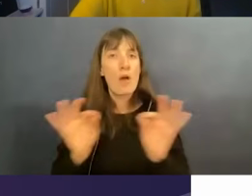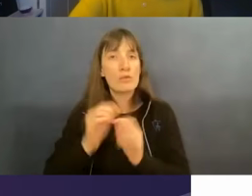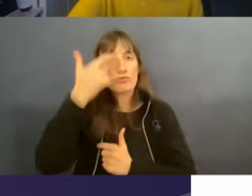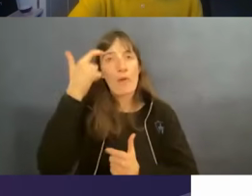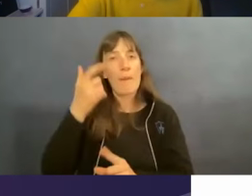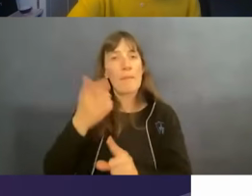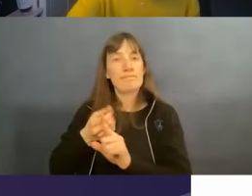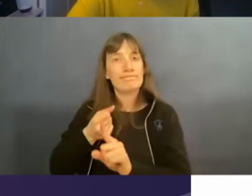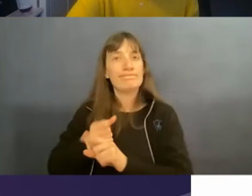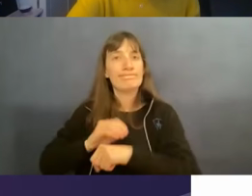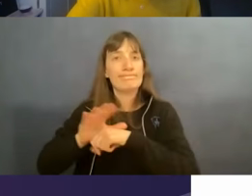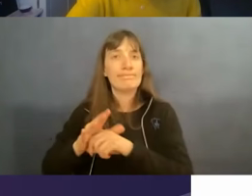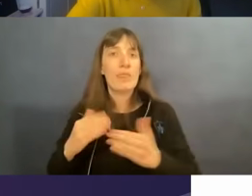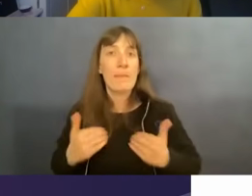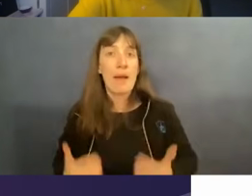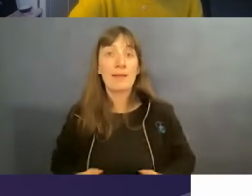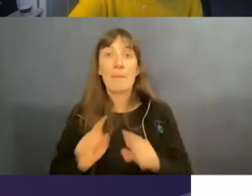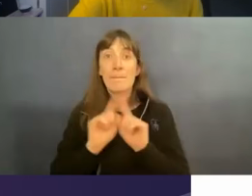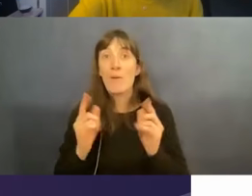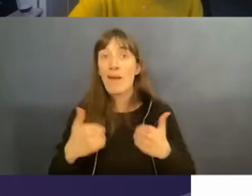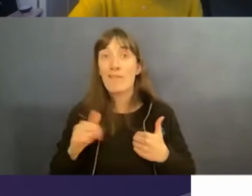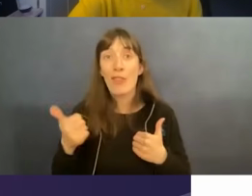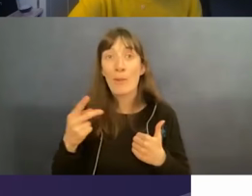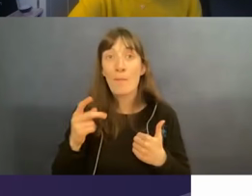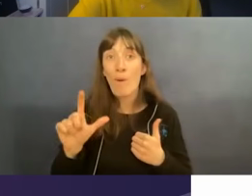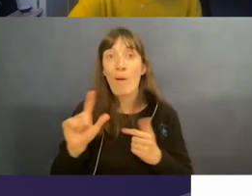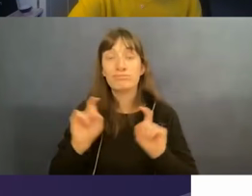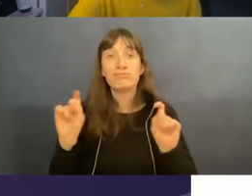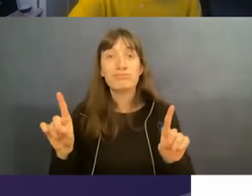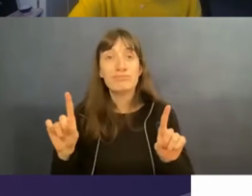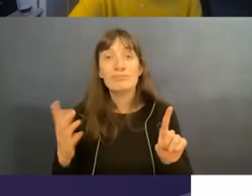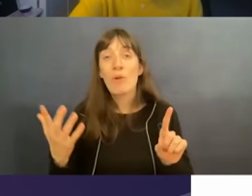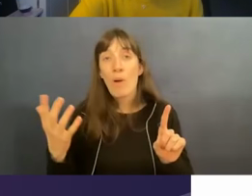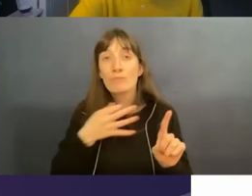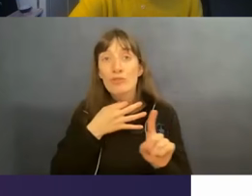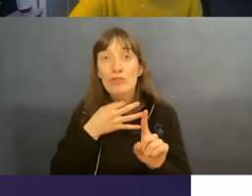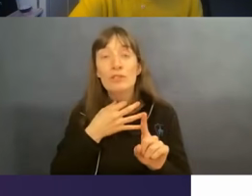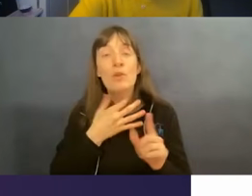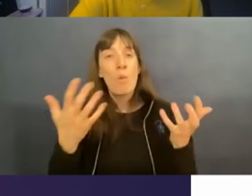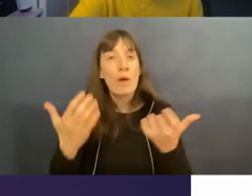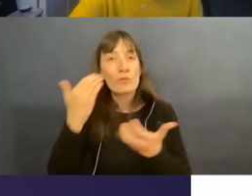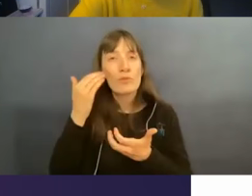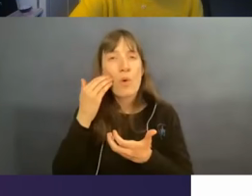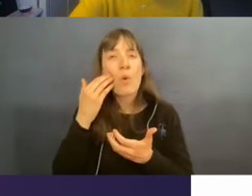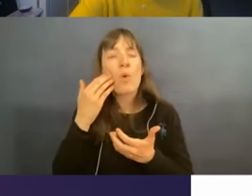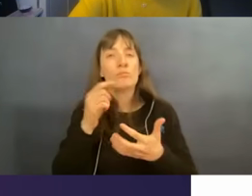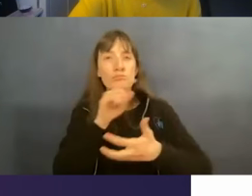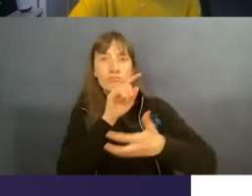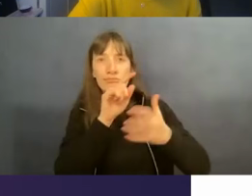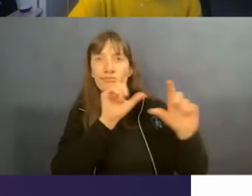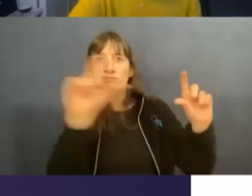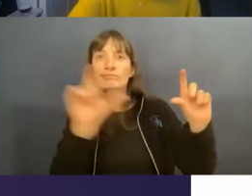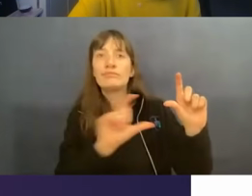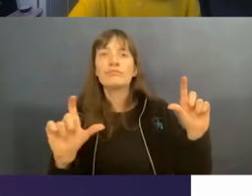body. But we do have another poll, so I am curious to know more about which form of exposure of the ones that I just